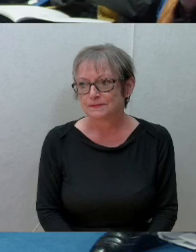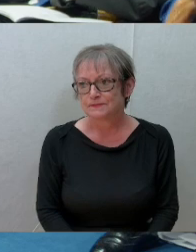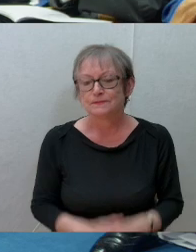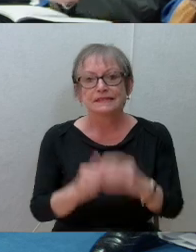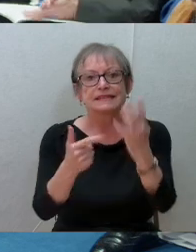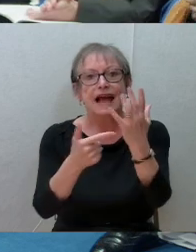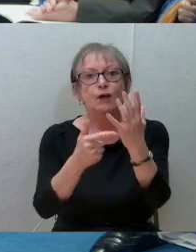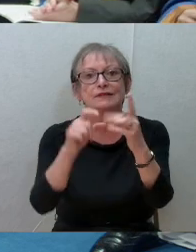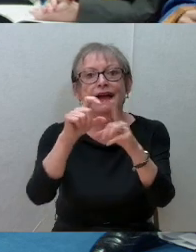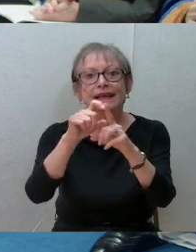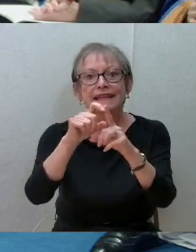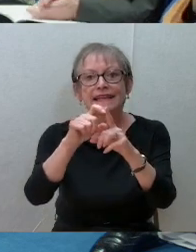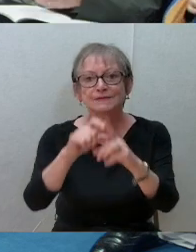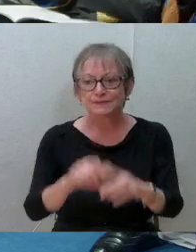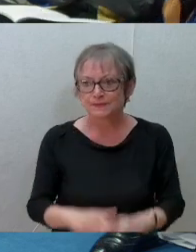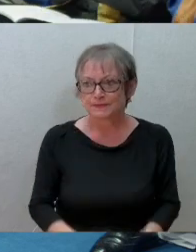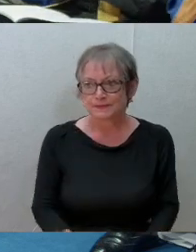Taco Daffy.